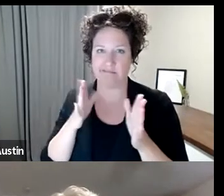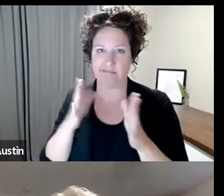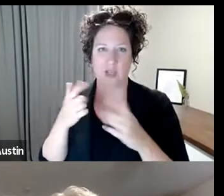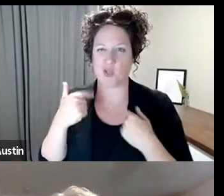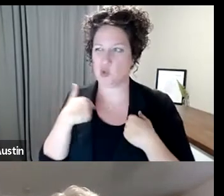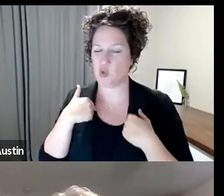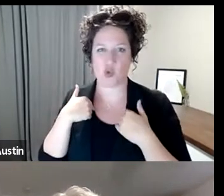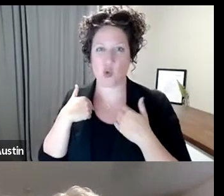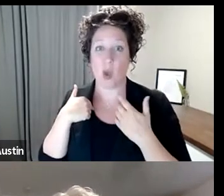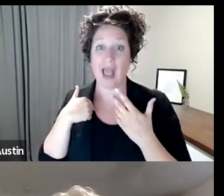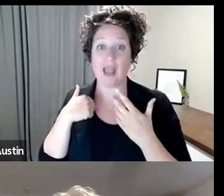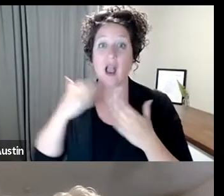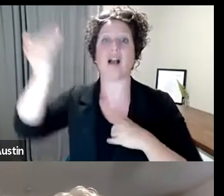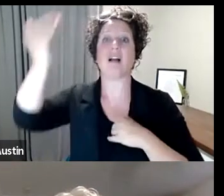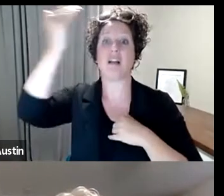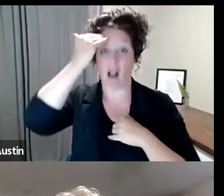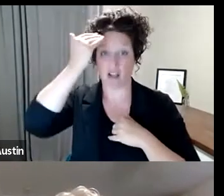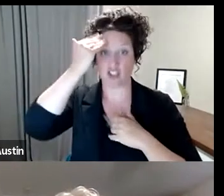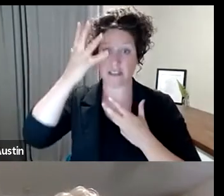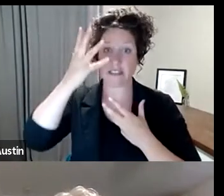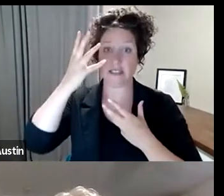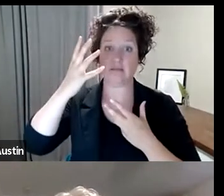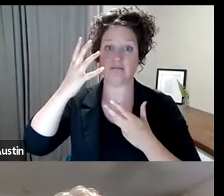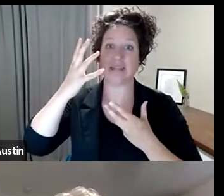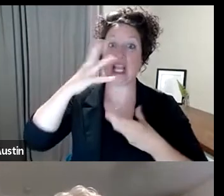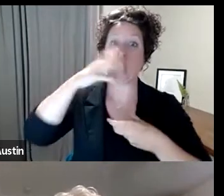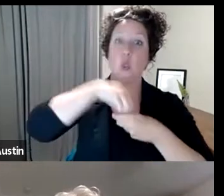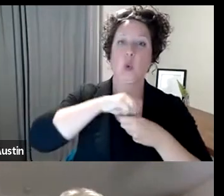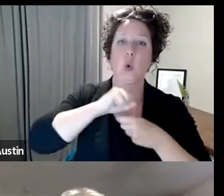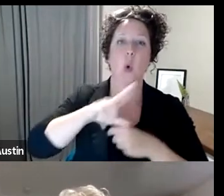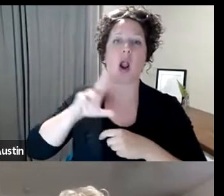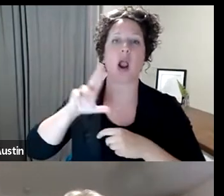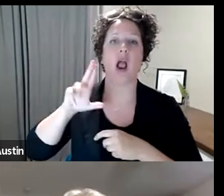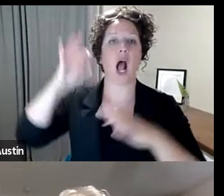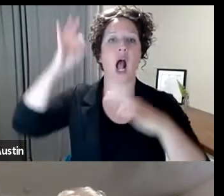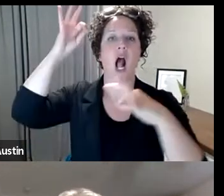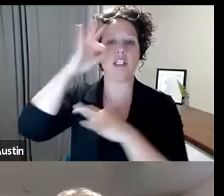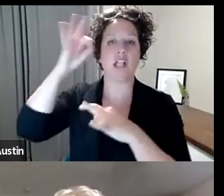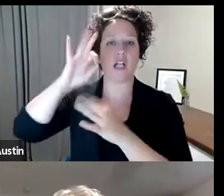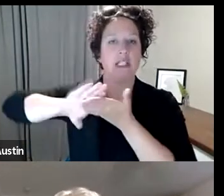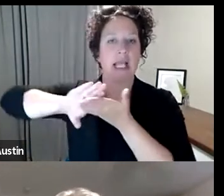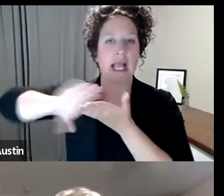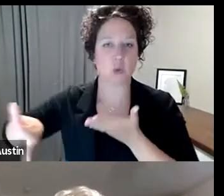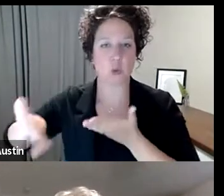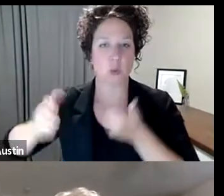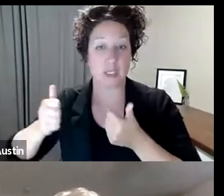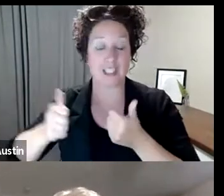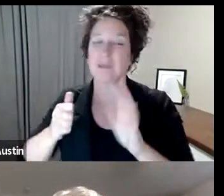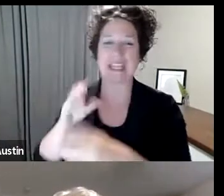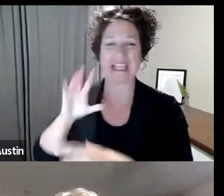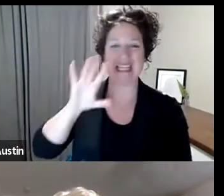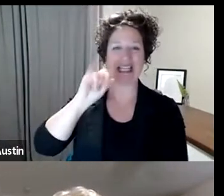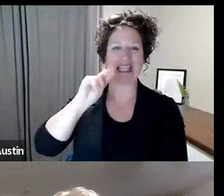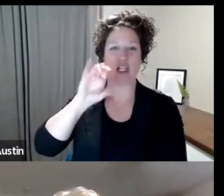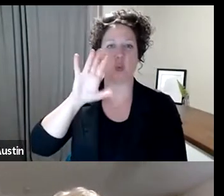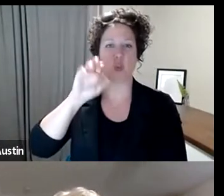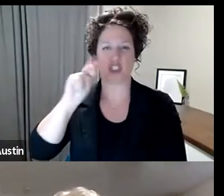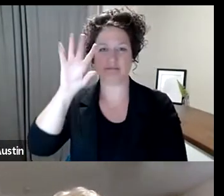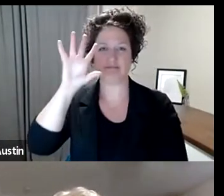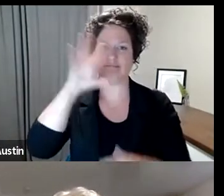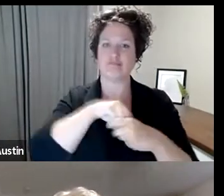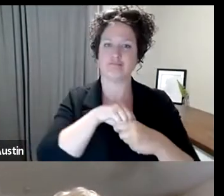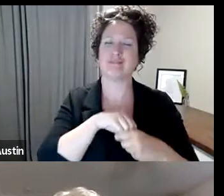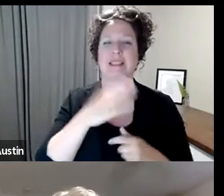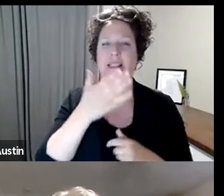consciously include, or do you unconsciously exclude? Inclusion is a far better path.